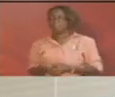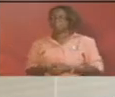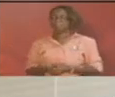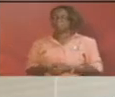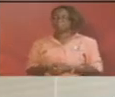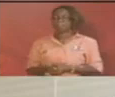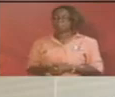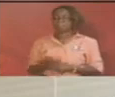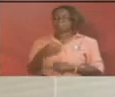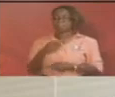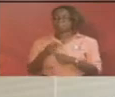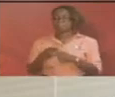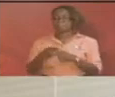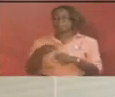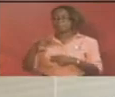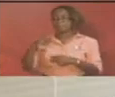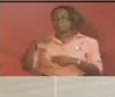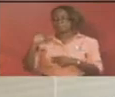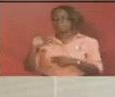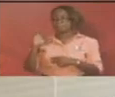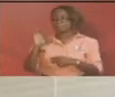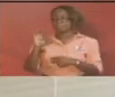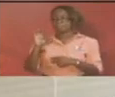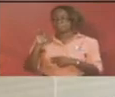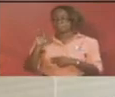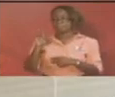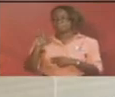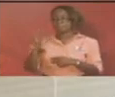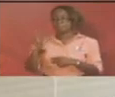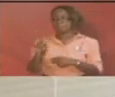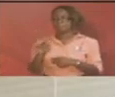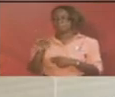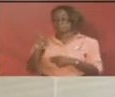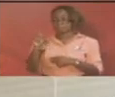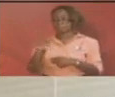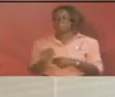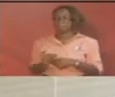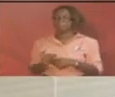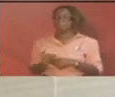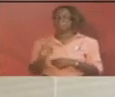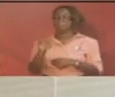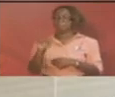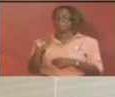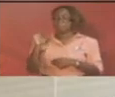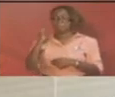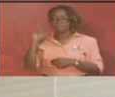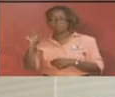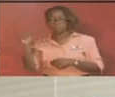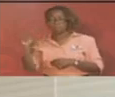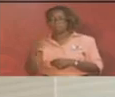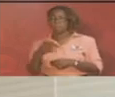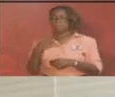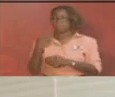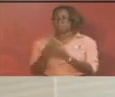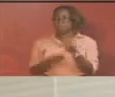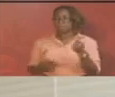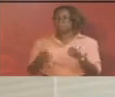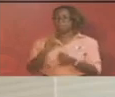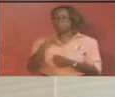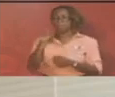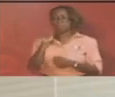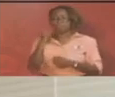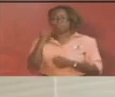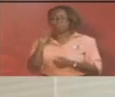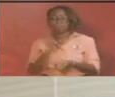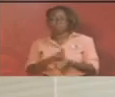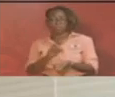Cummings, 98.1 FM. My two questions are for Dr. Parasuram. Dr. Parasuram,